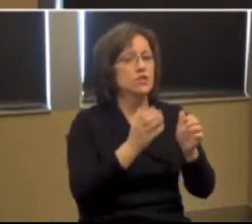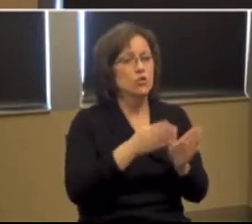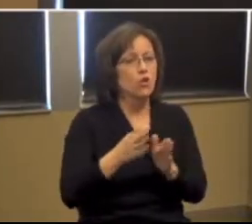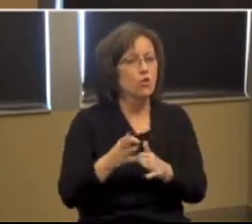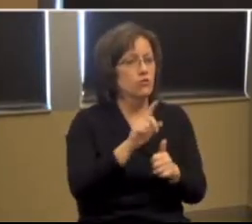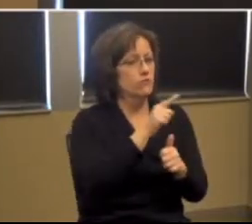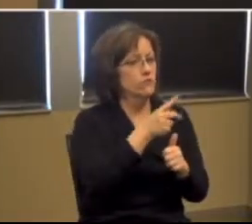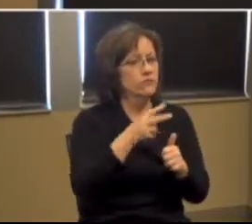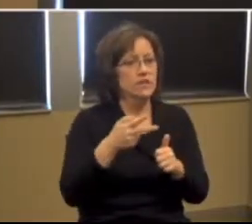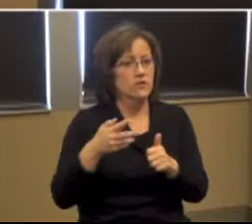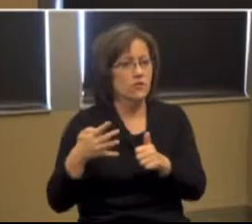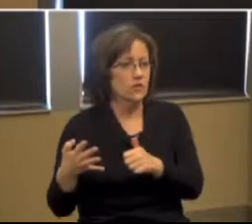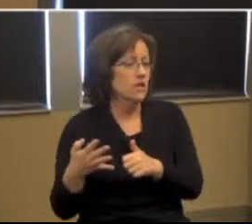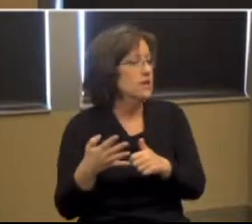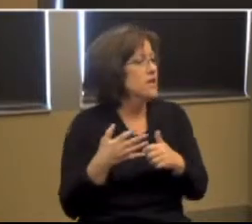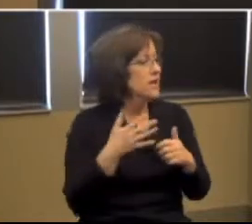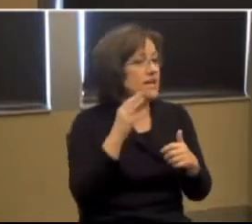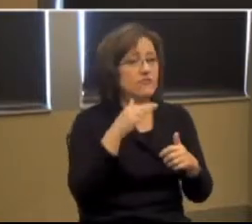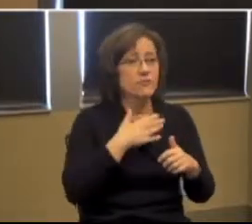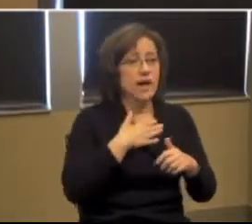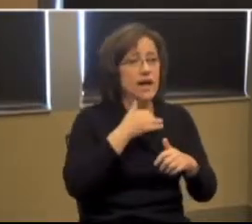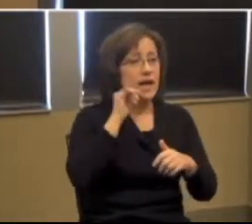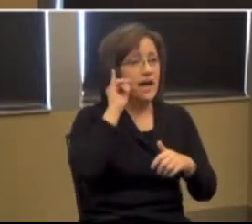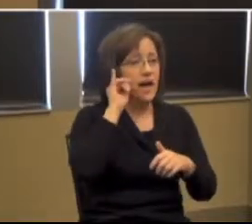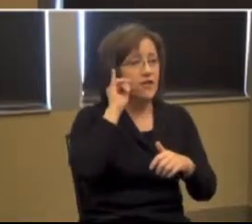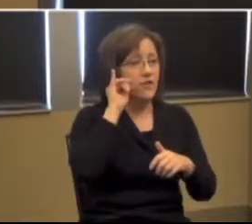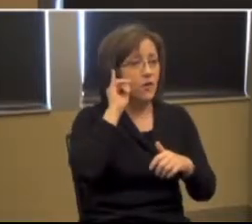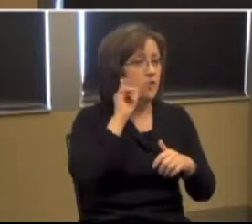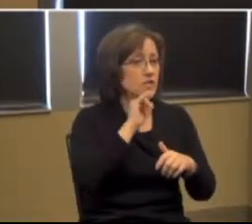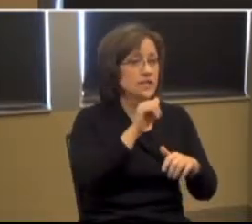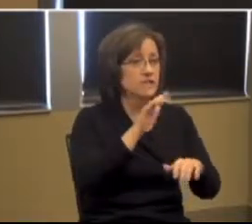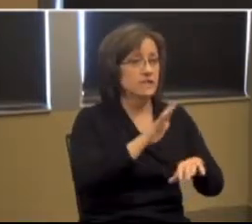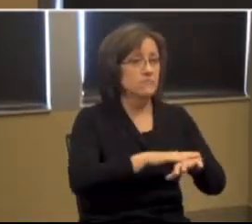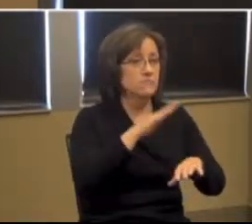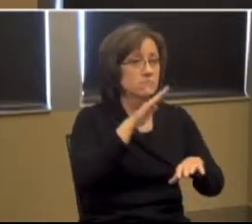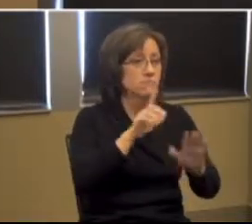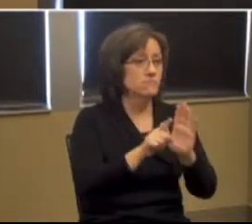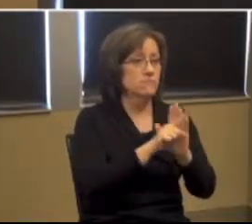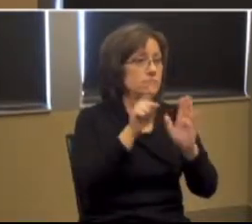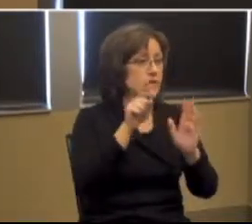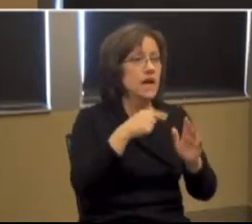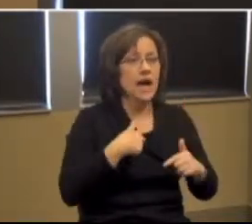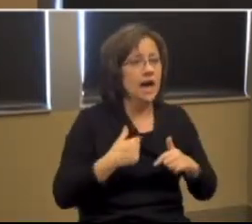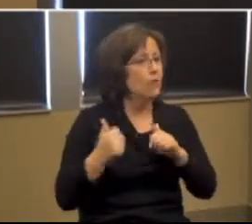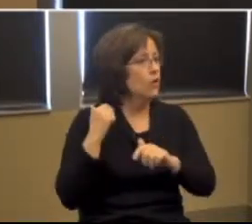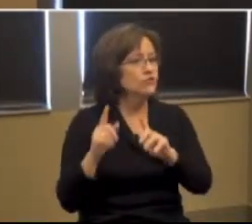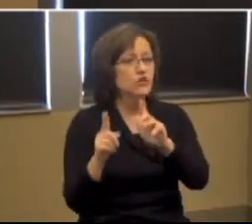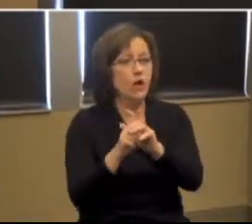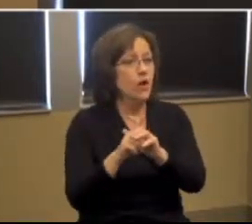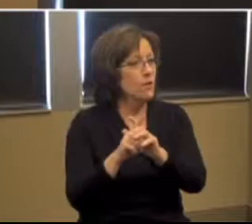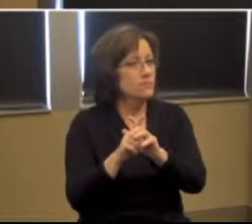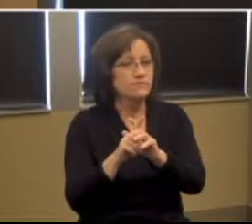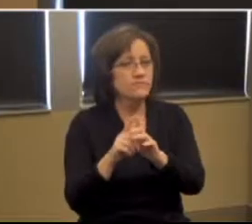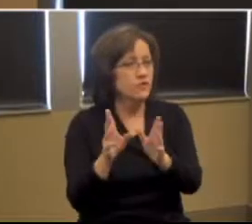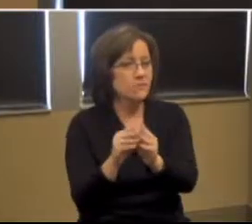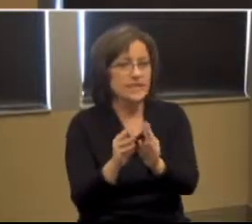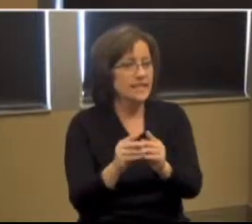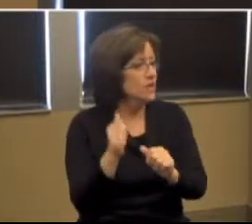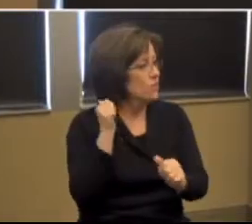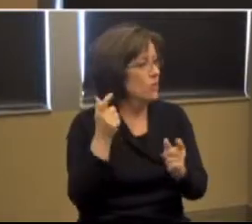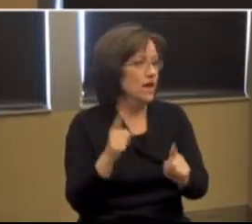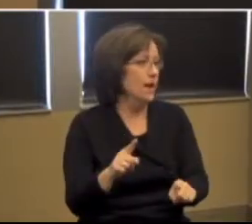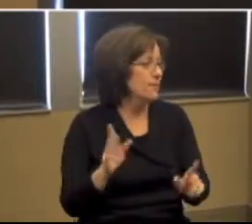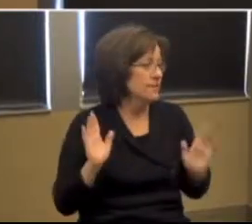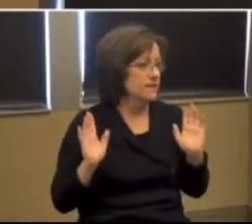if my iPhone does not ding at me, I will not show up for a meeting. No offense, it will not happen.